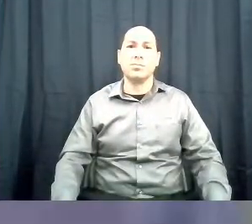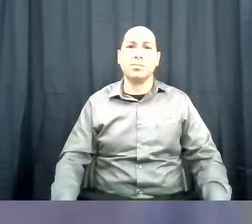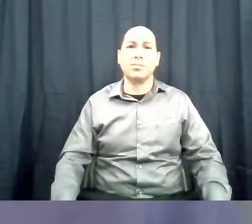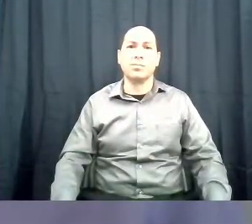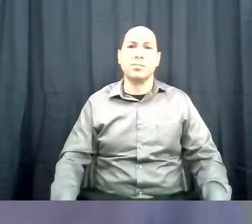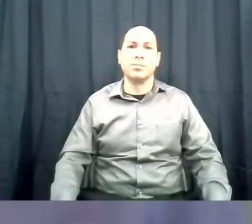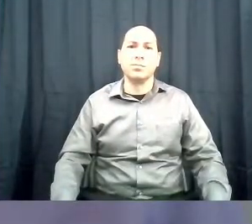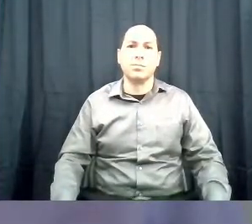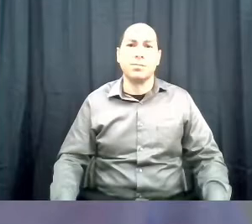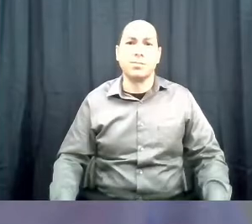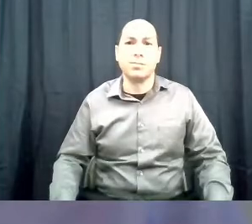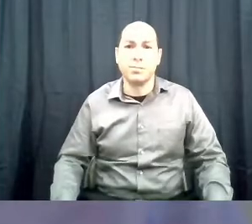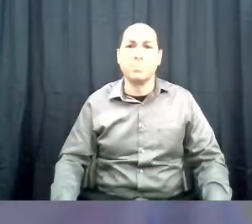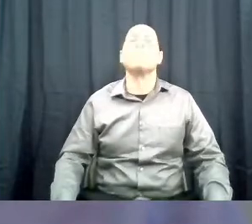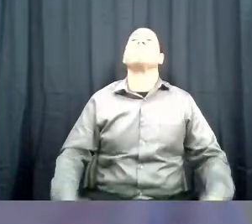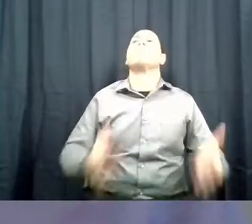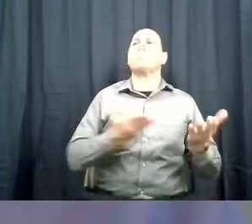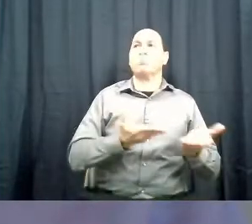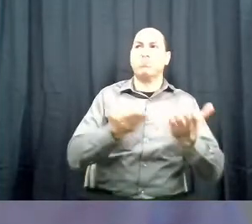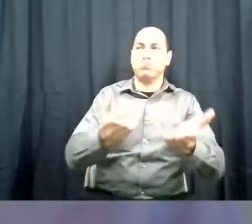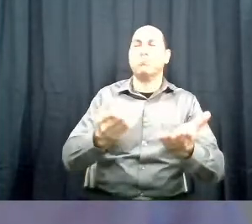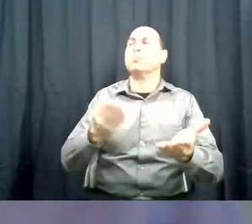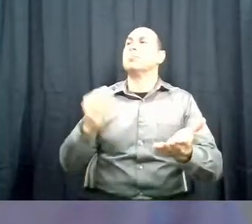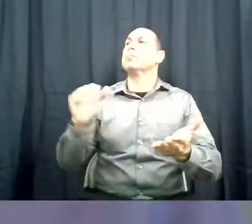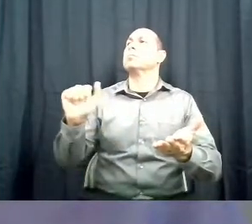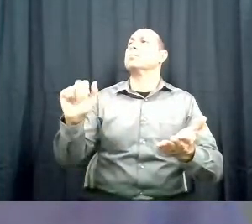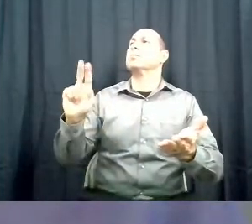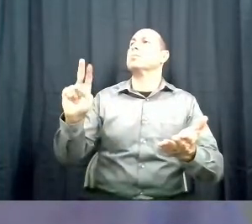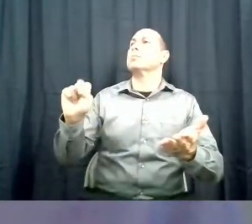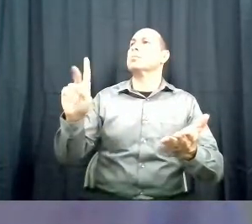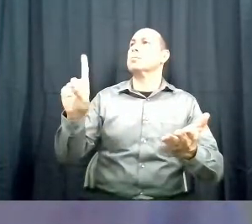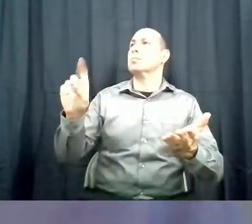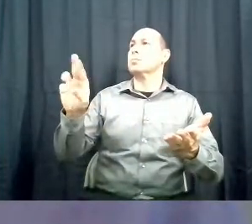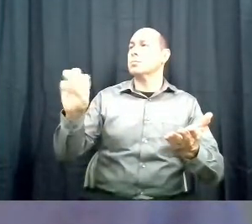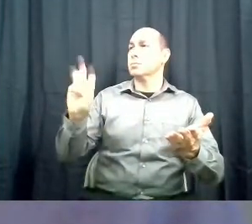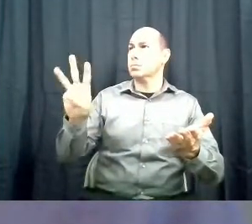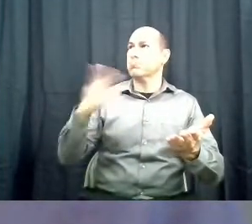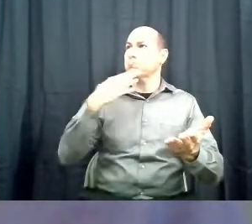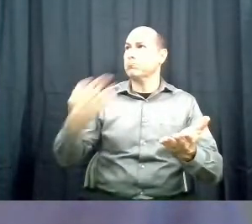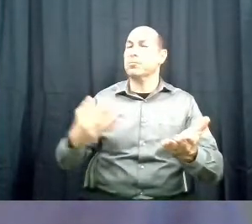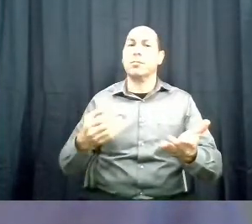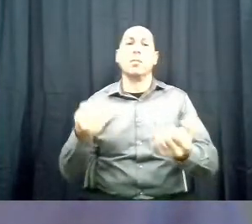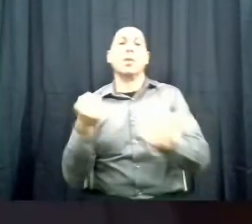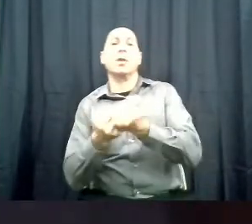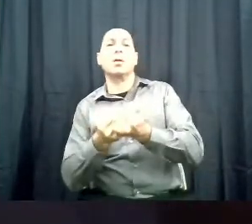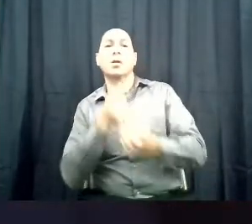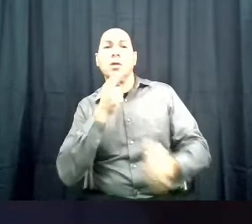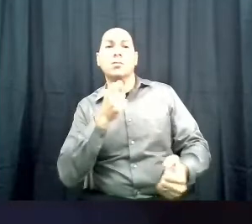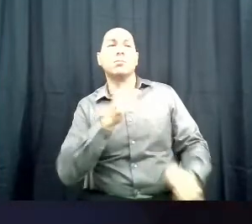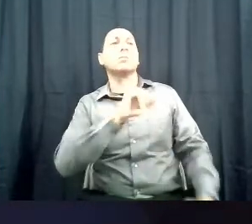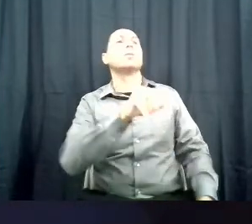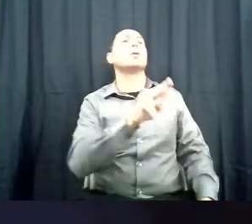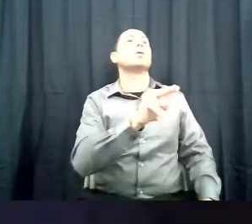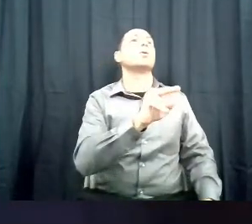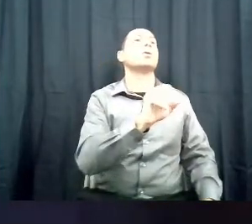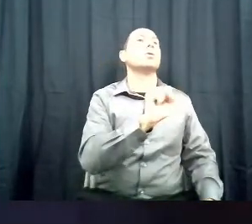moved. Thank you, Andrew. Second? Second. Thank you, Justin.